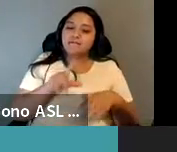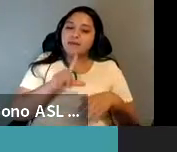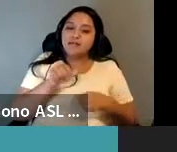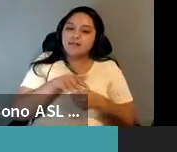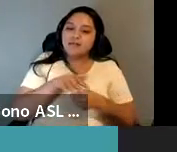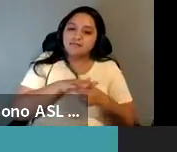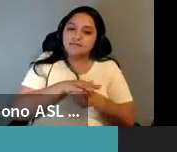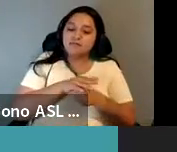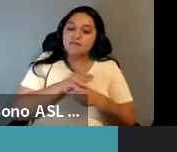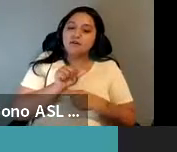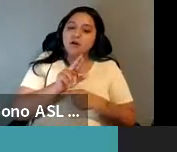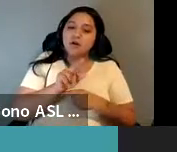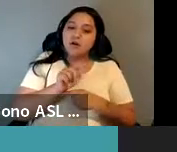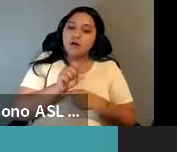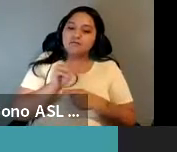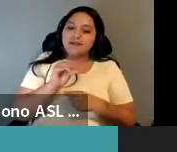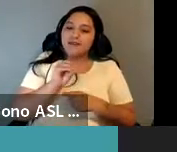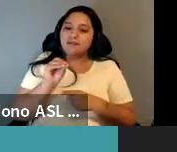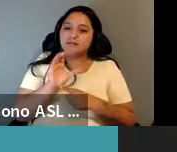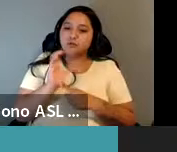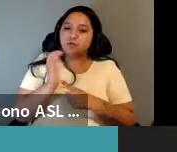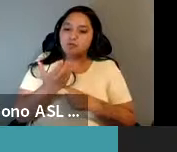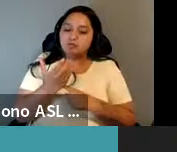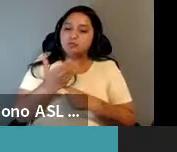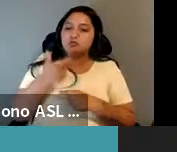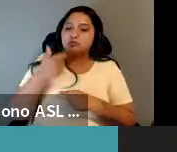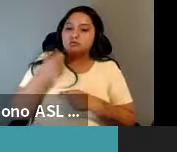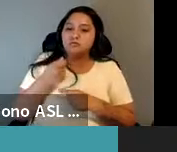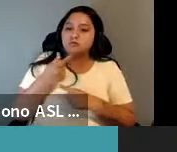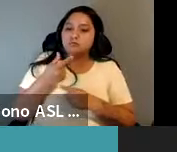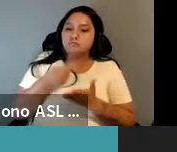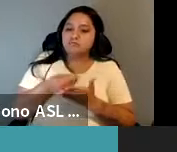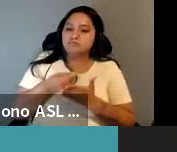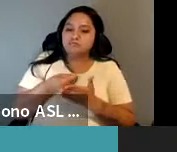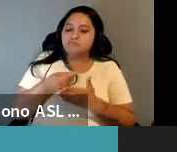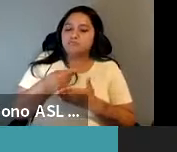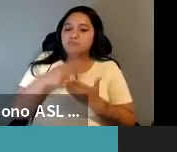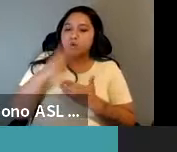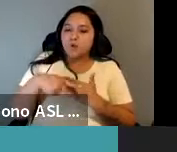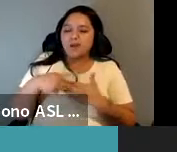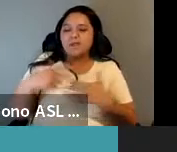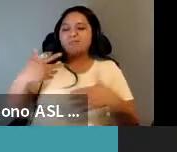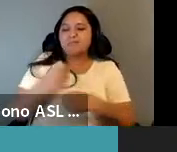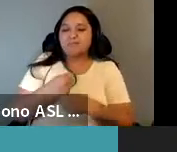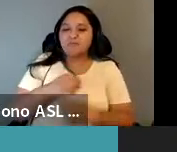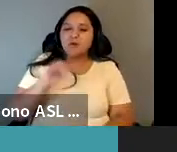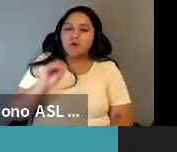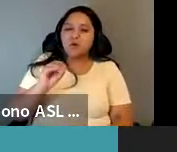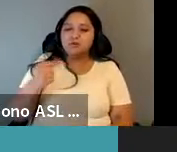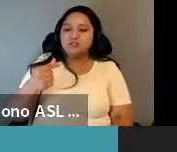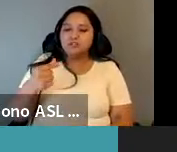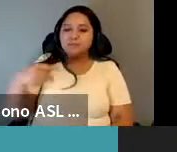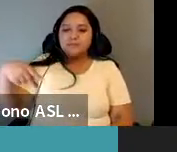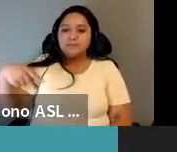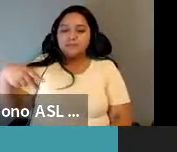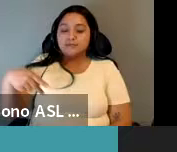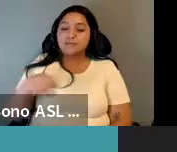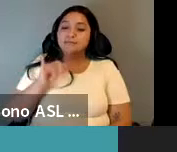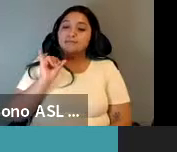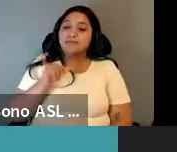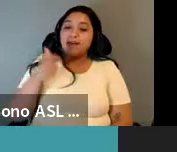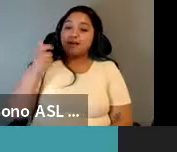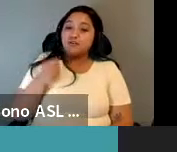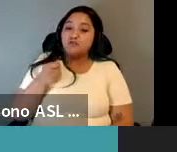Culture's Organizational Grants Program, also known as the OGP. OGP is a grant